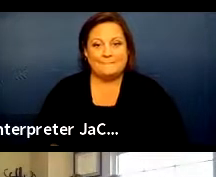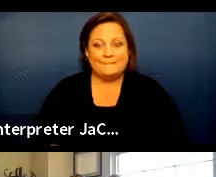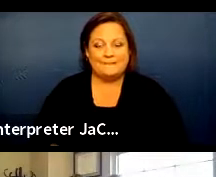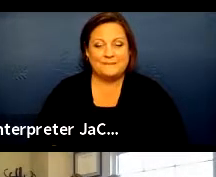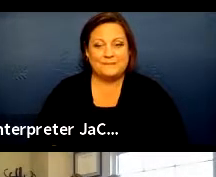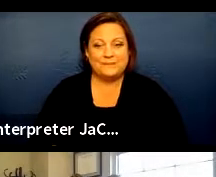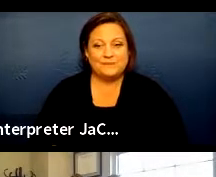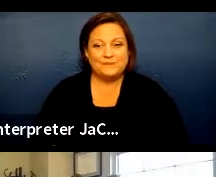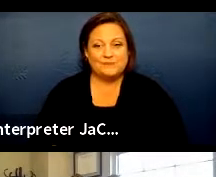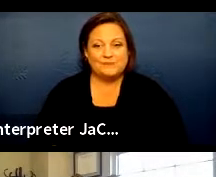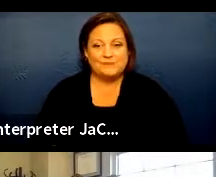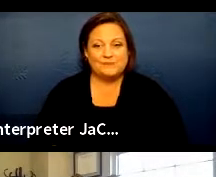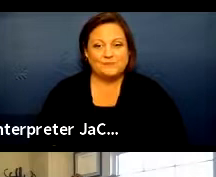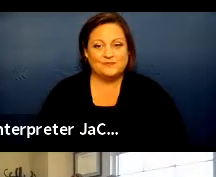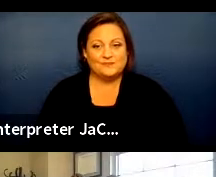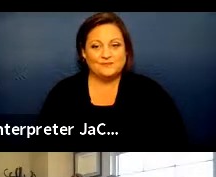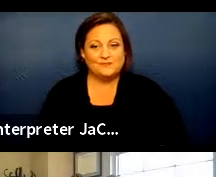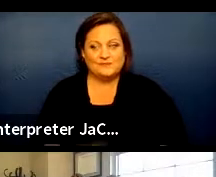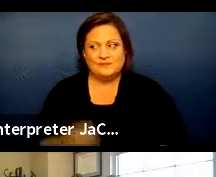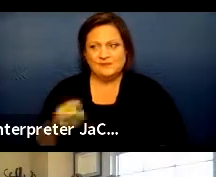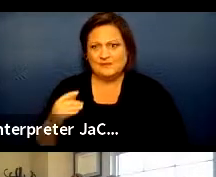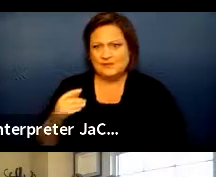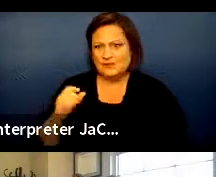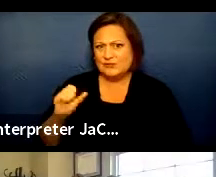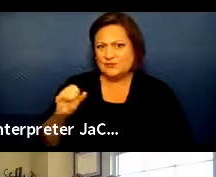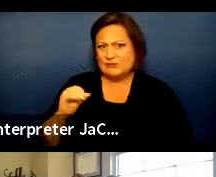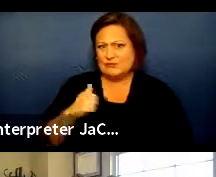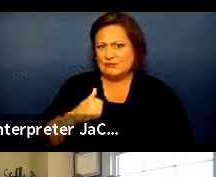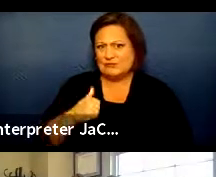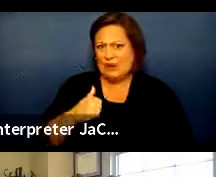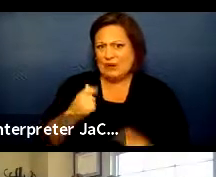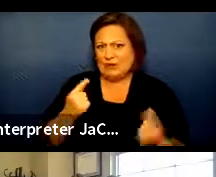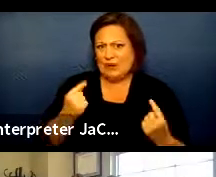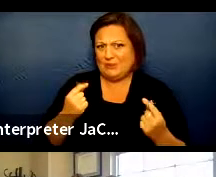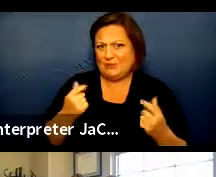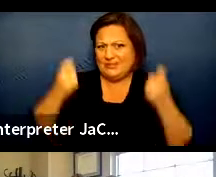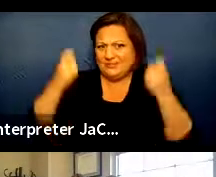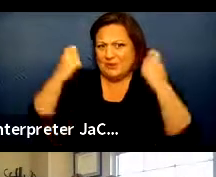I don't, so does somebody hood me now? I'm sorry. What do we do?